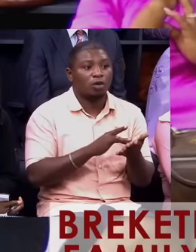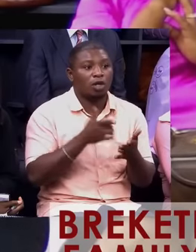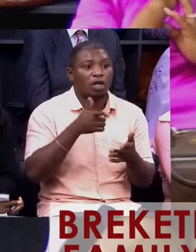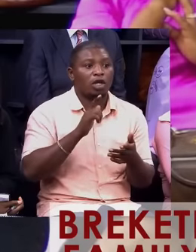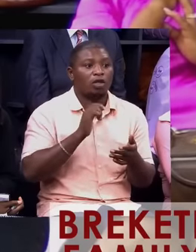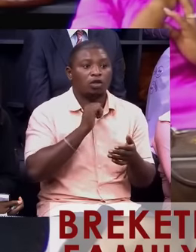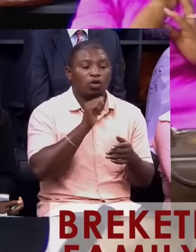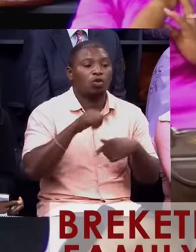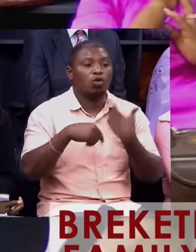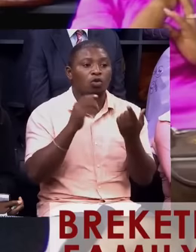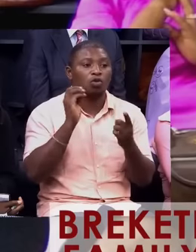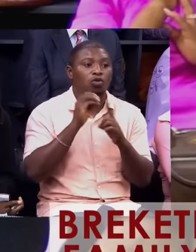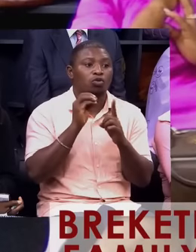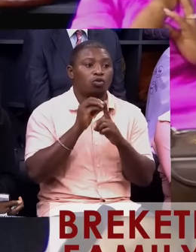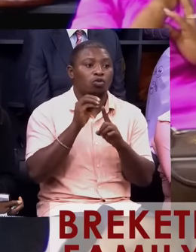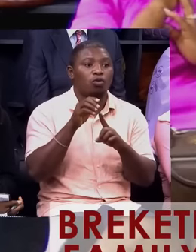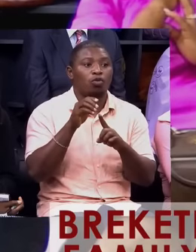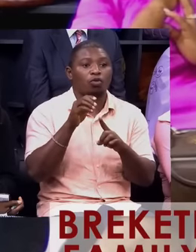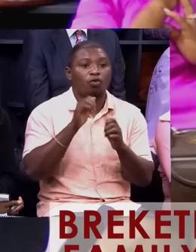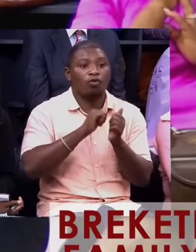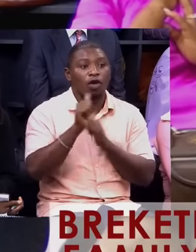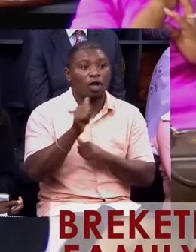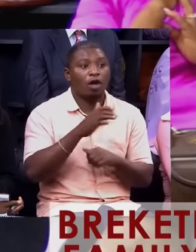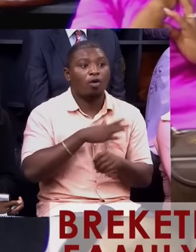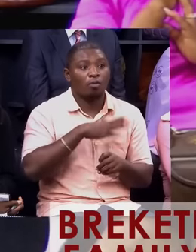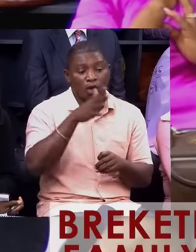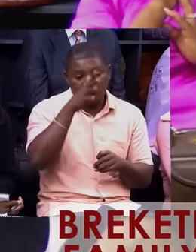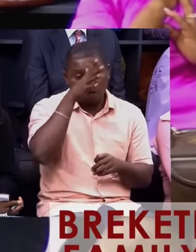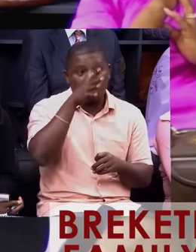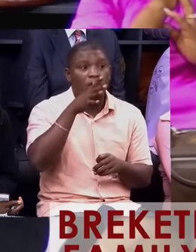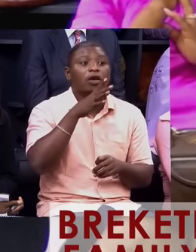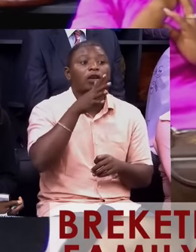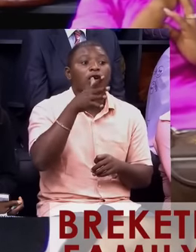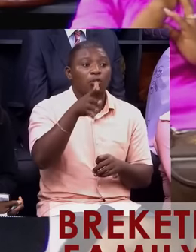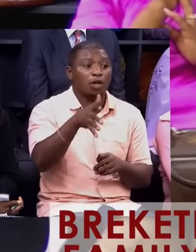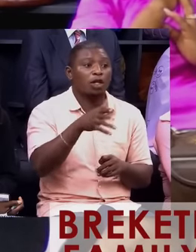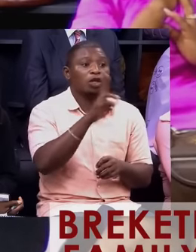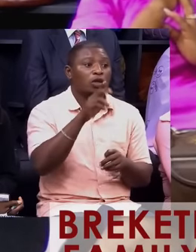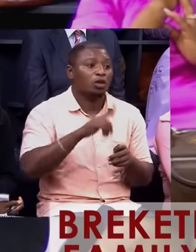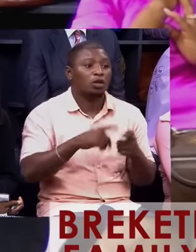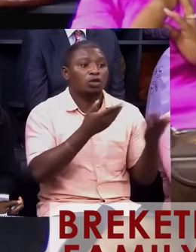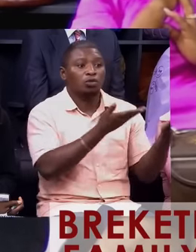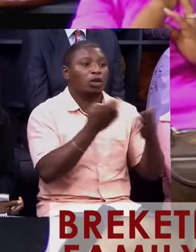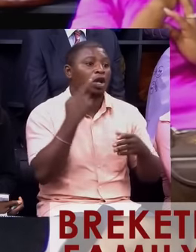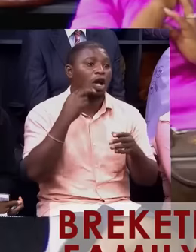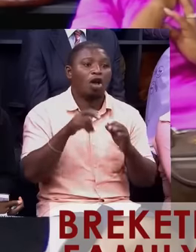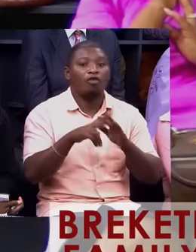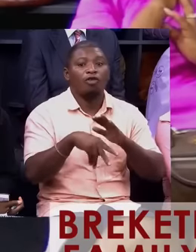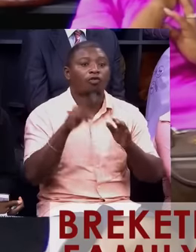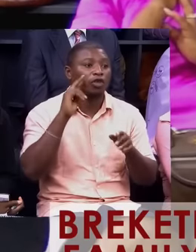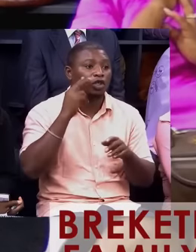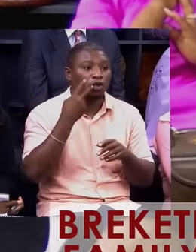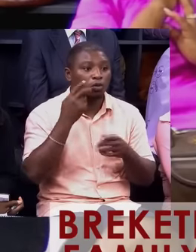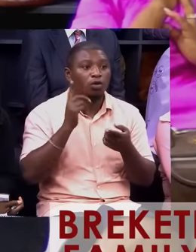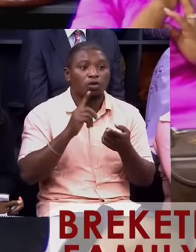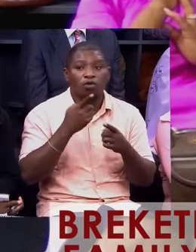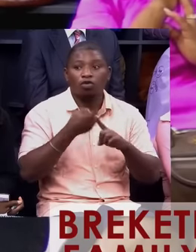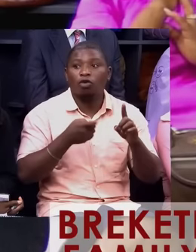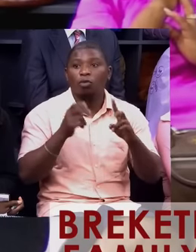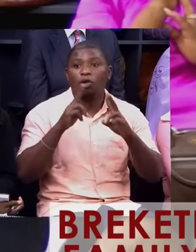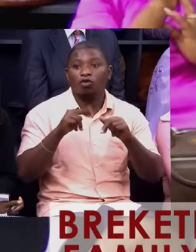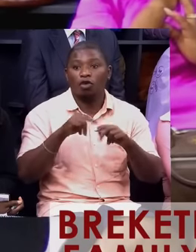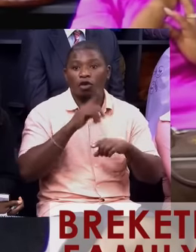too far my grandmother used to bring her vegetables from the village when she's coming to visit